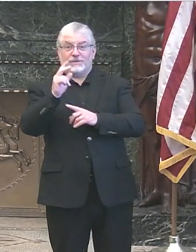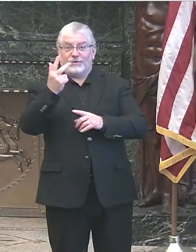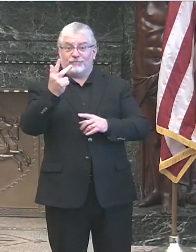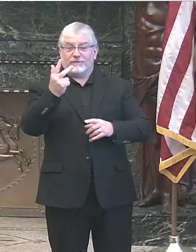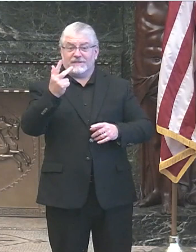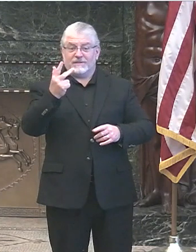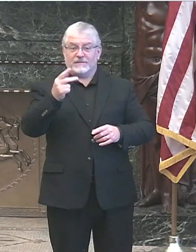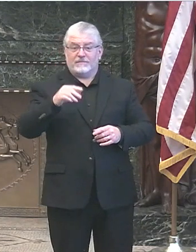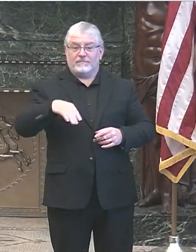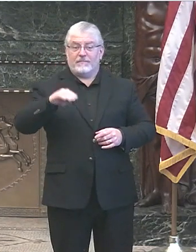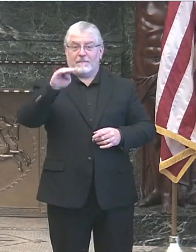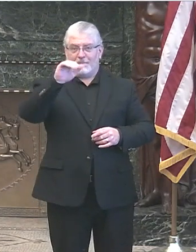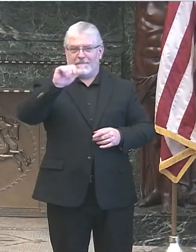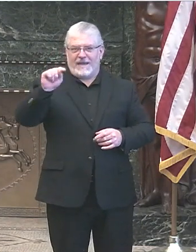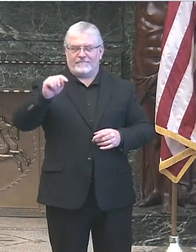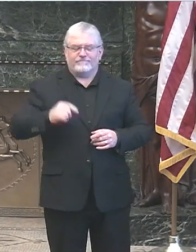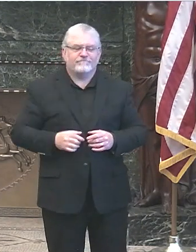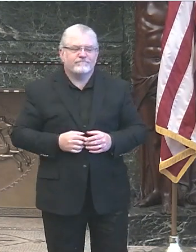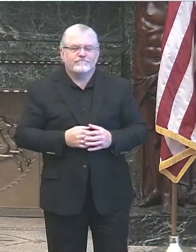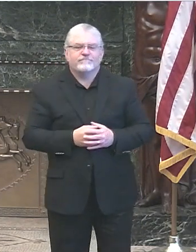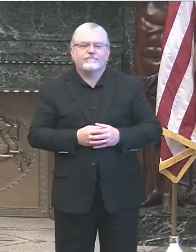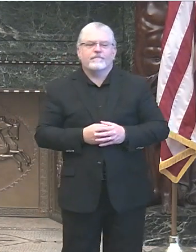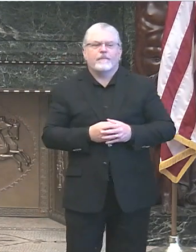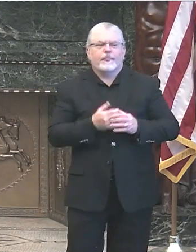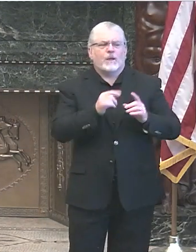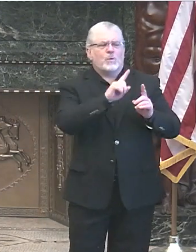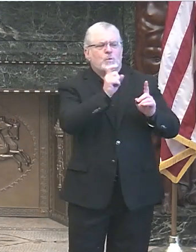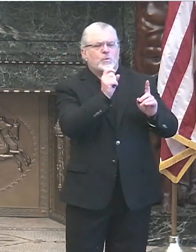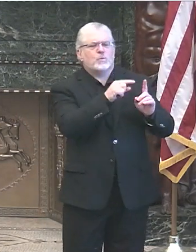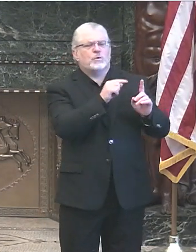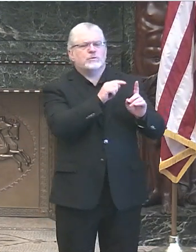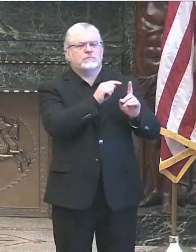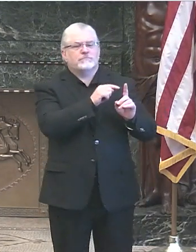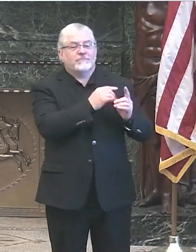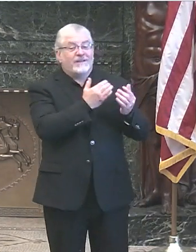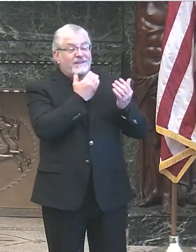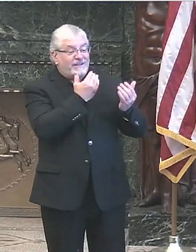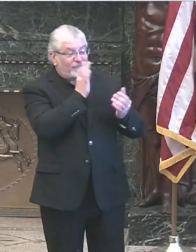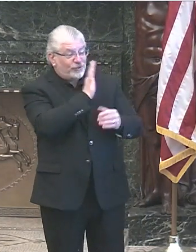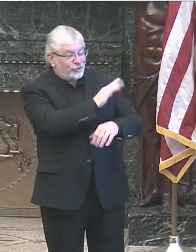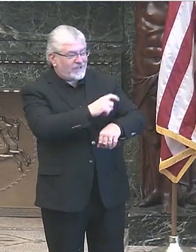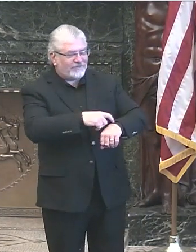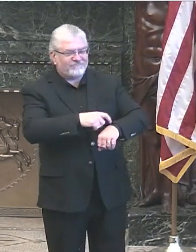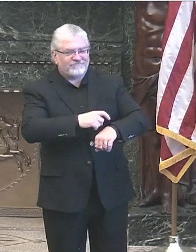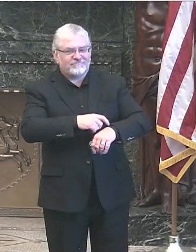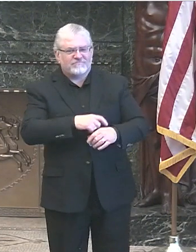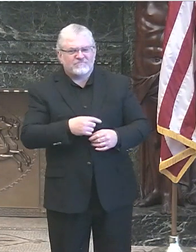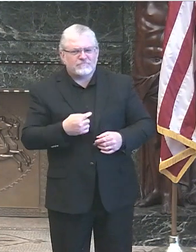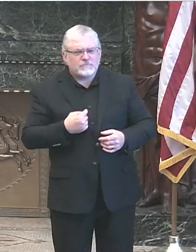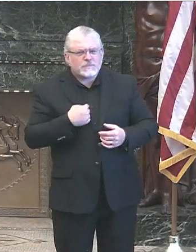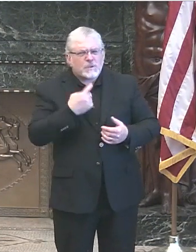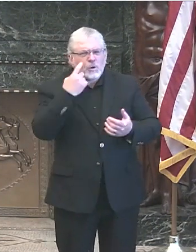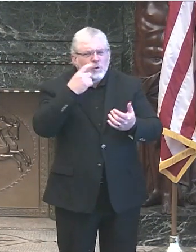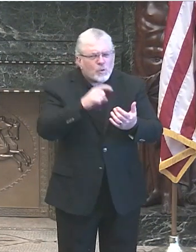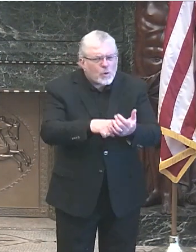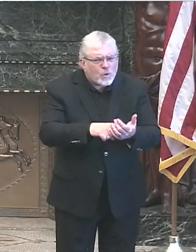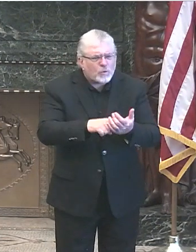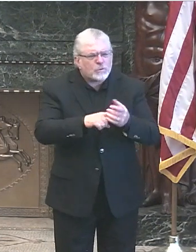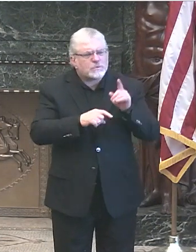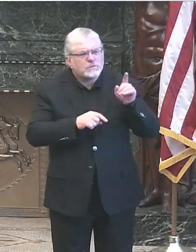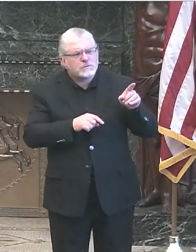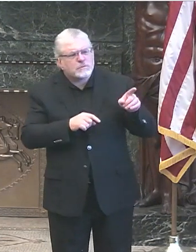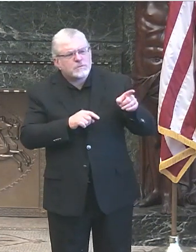Hey, good afternoon. Thank you so much for your time. We've been seeing officers wear those face masks that were given to